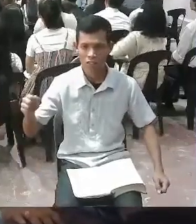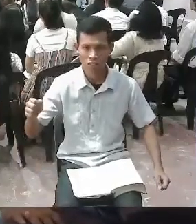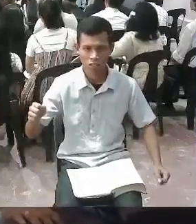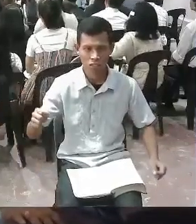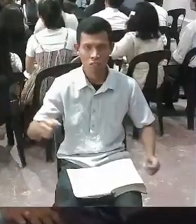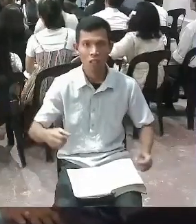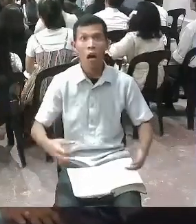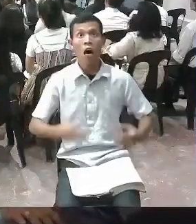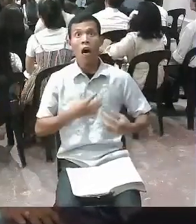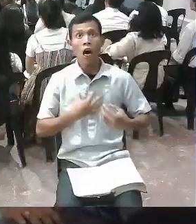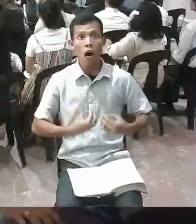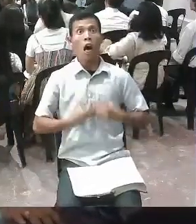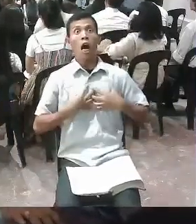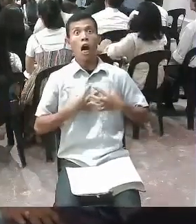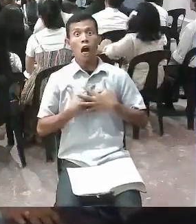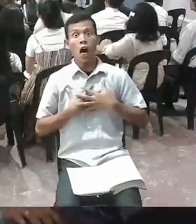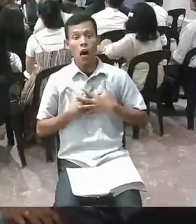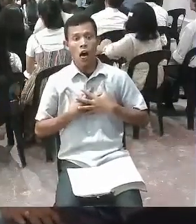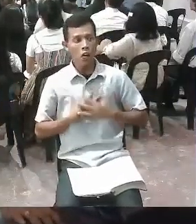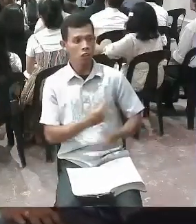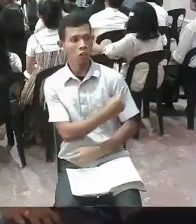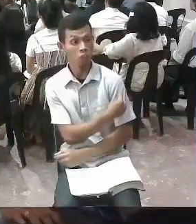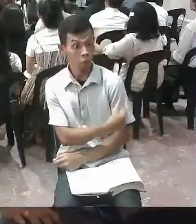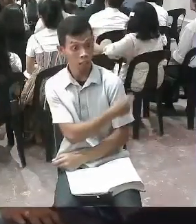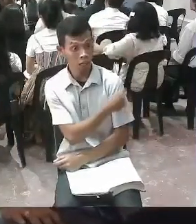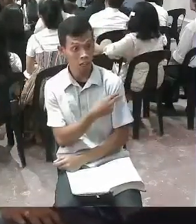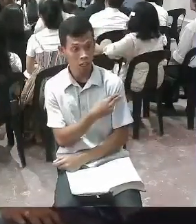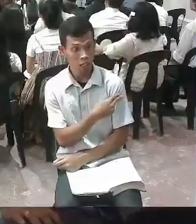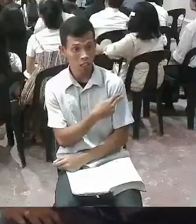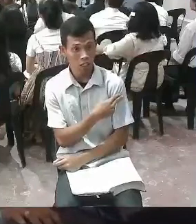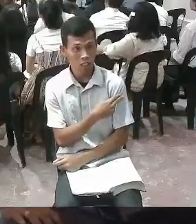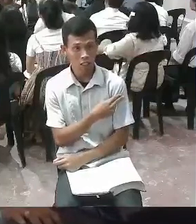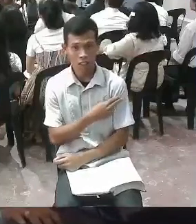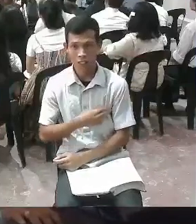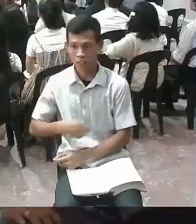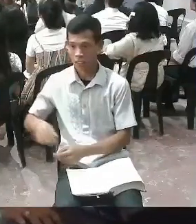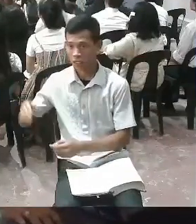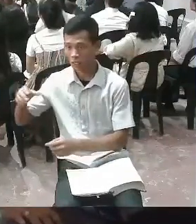heart attacks, hospitals, cemeteries,